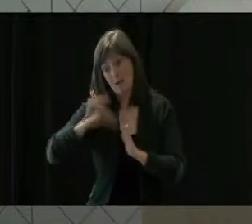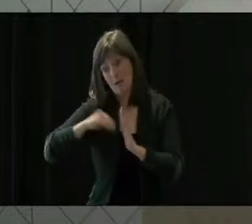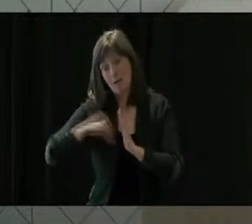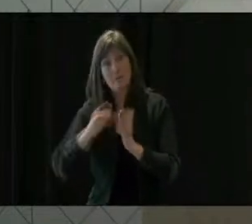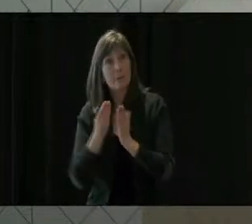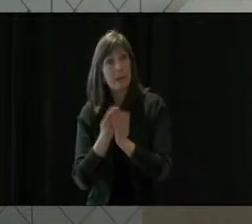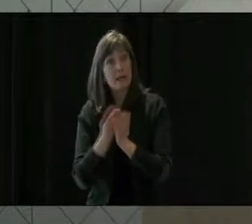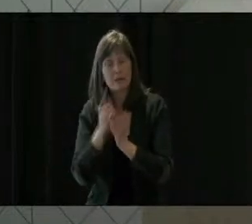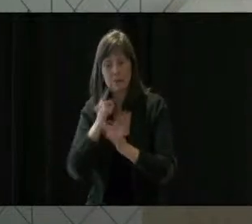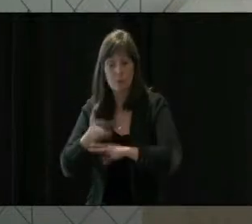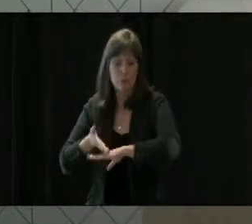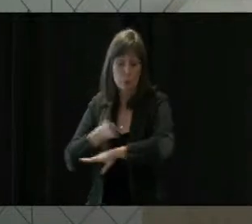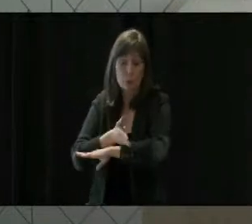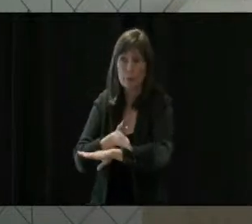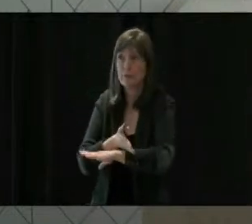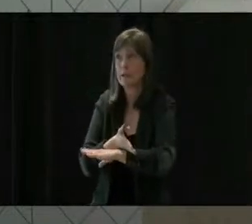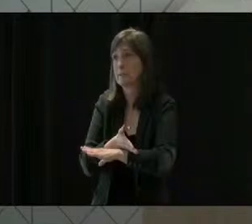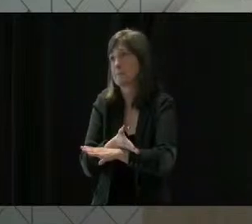to improve